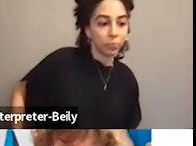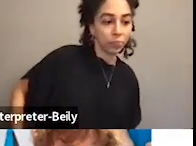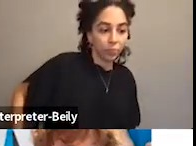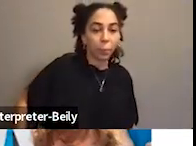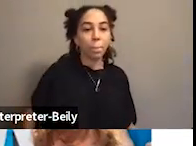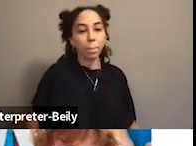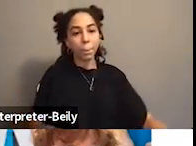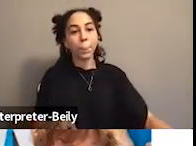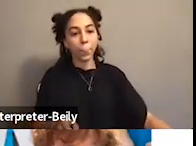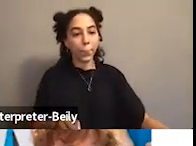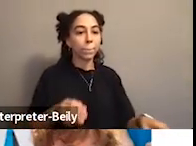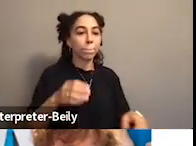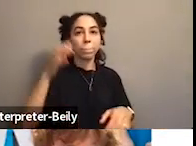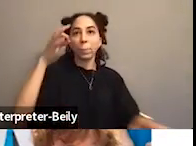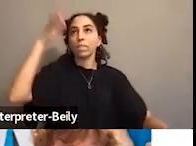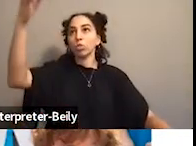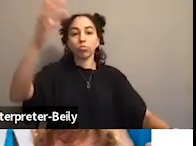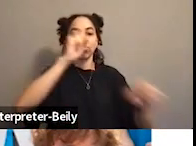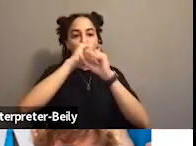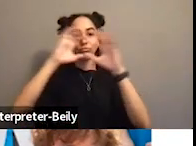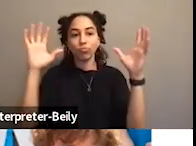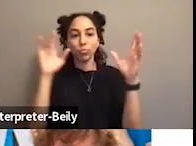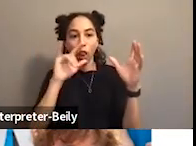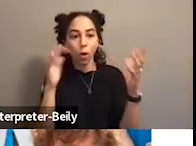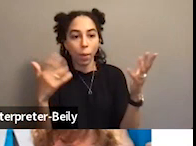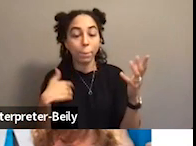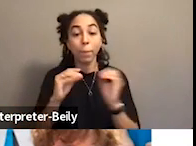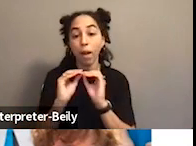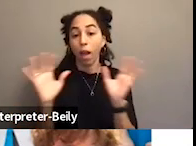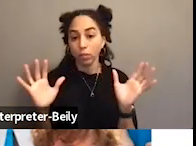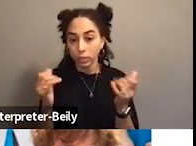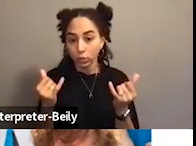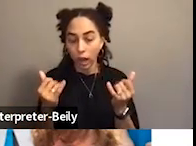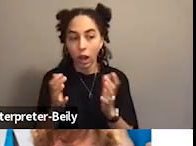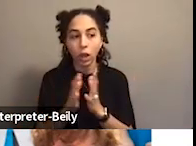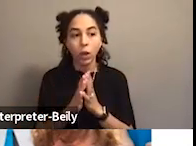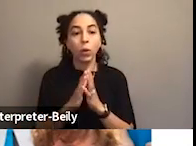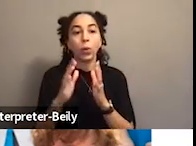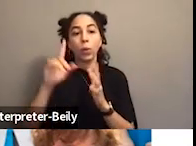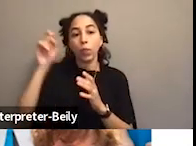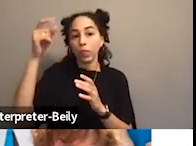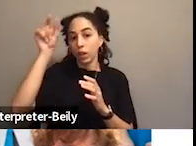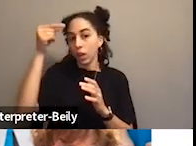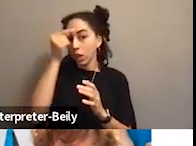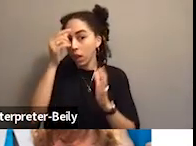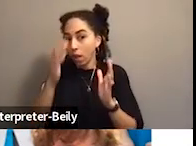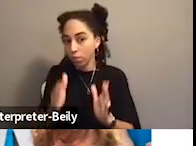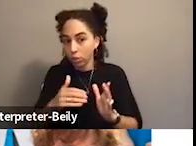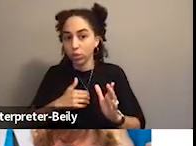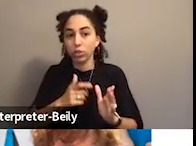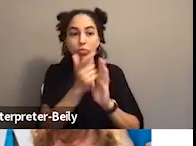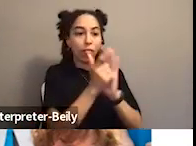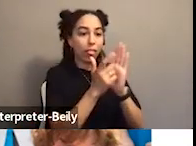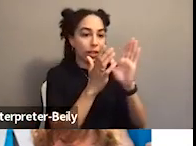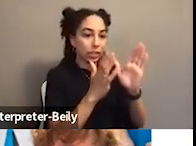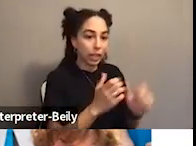And so what does the future look like? Well, obviously, right now, the governor and legislators are working